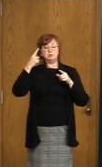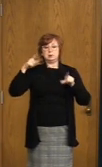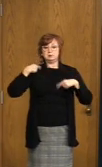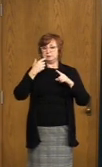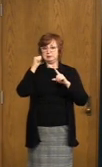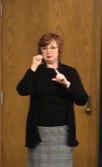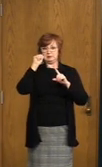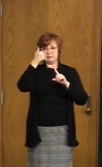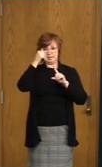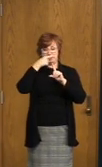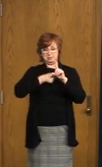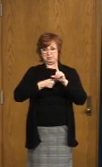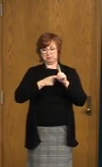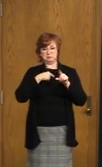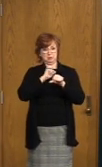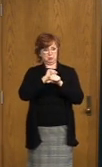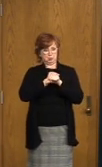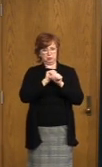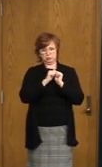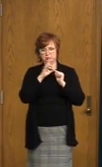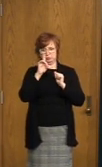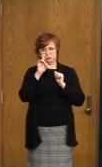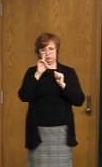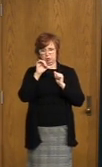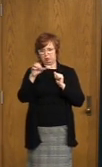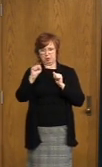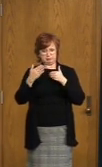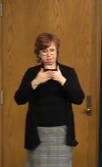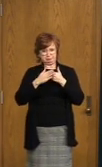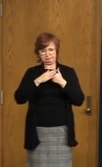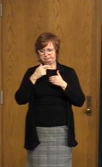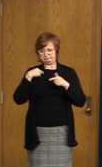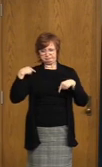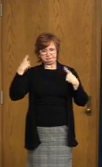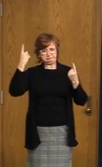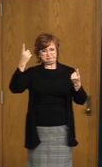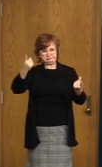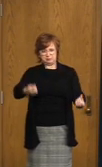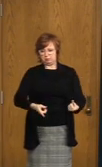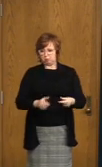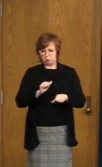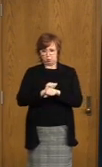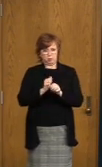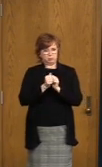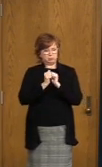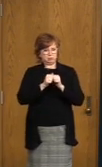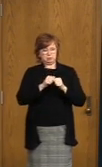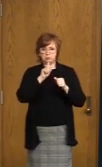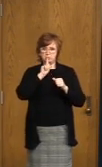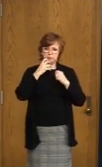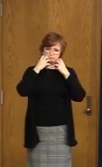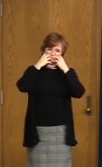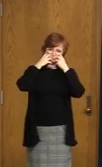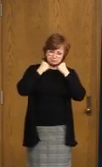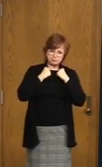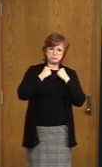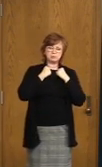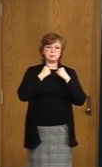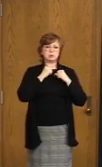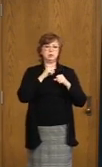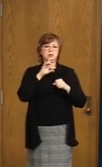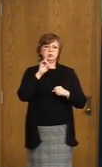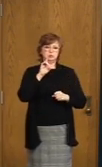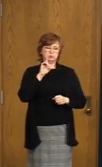I've had the opportunity to work quite closely with Dr. Shahab, and I would just say that I greatly appreciate personally the